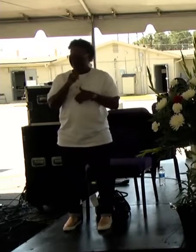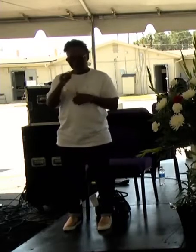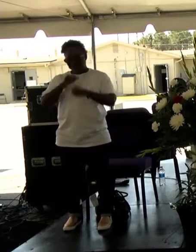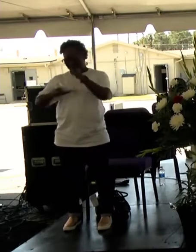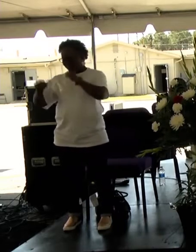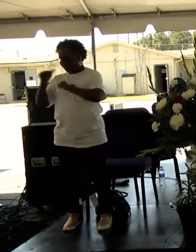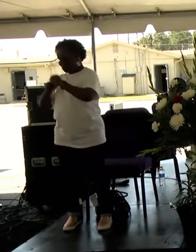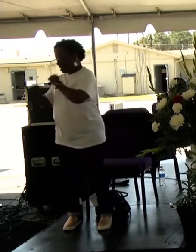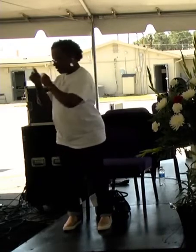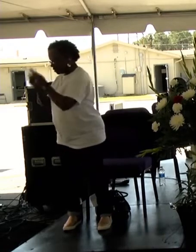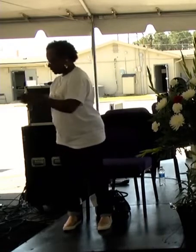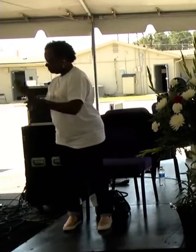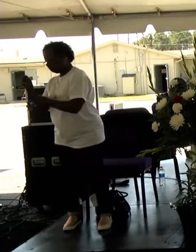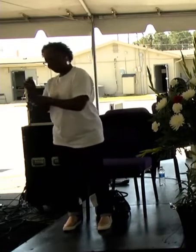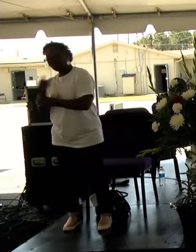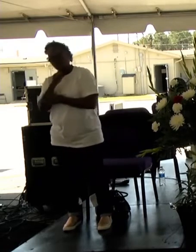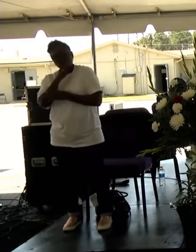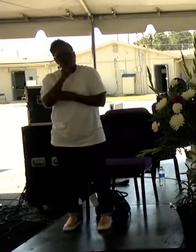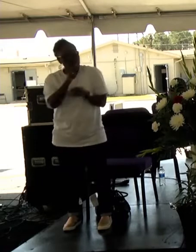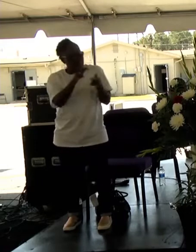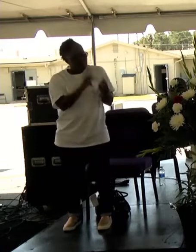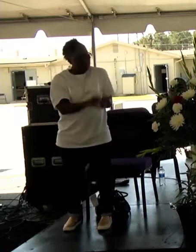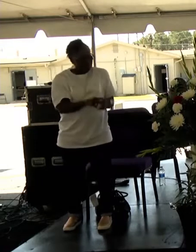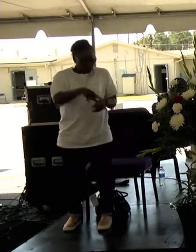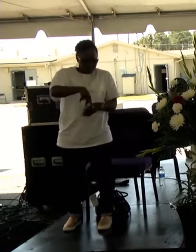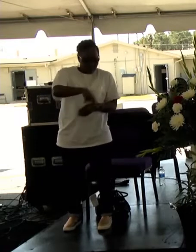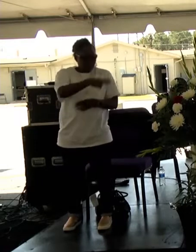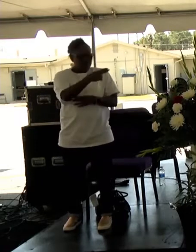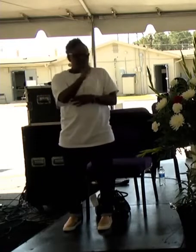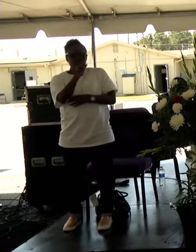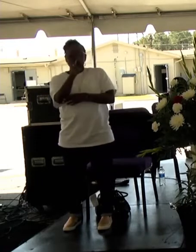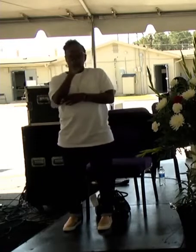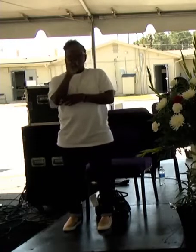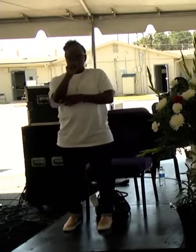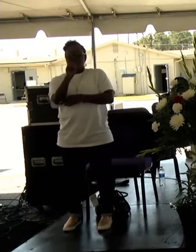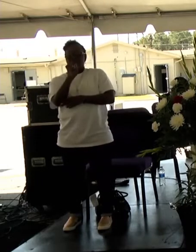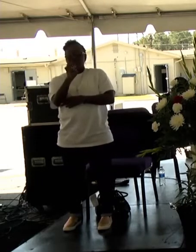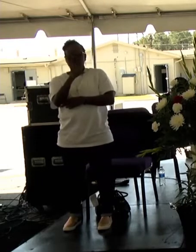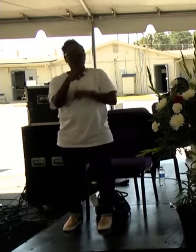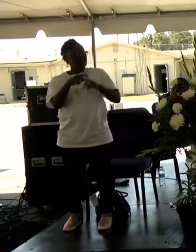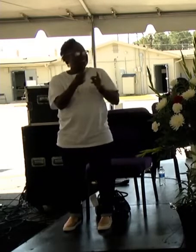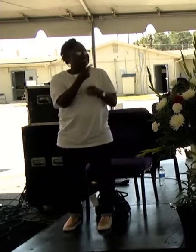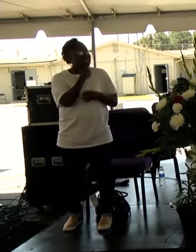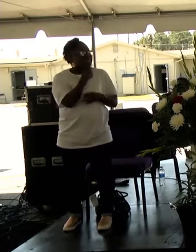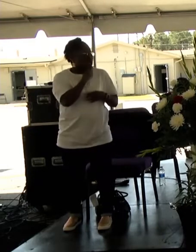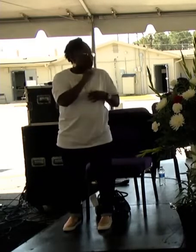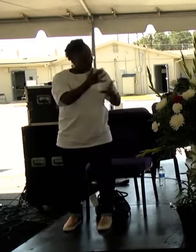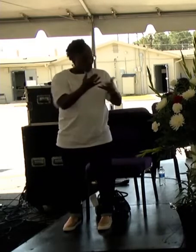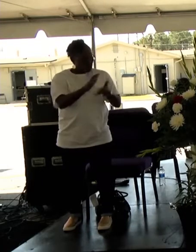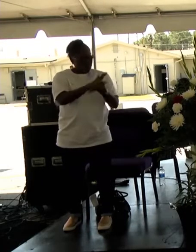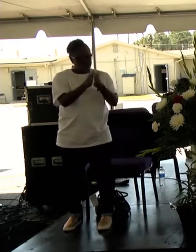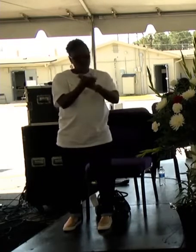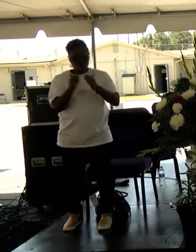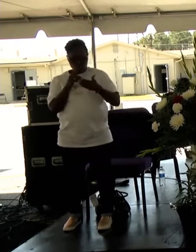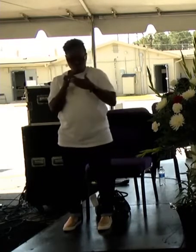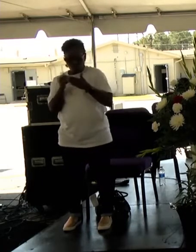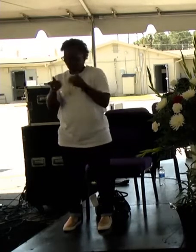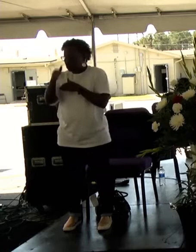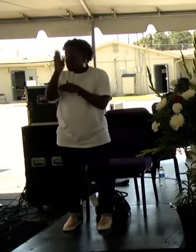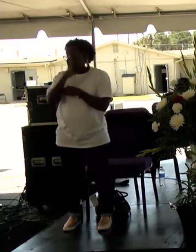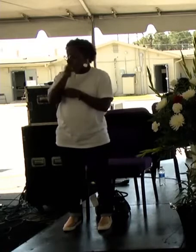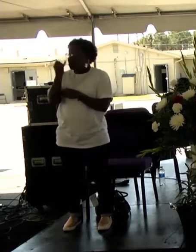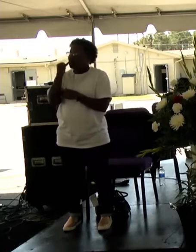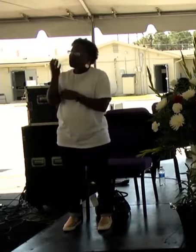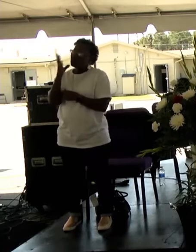actor. He's a for real person. He's a Pharisee of Pharisees. But he says, I want to get closer to God. If you